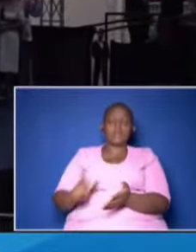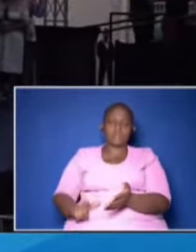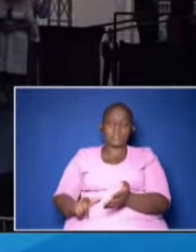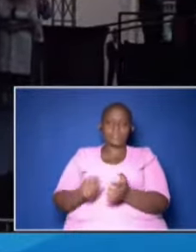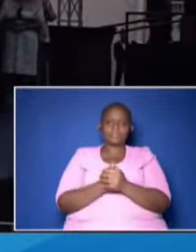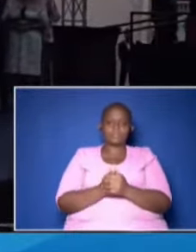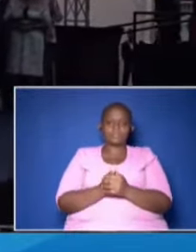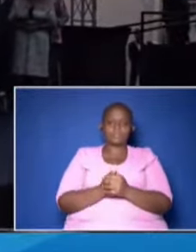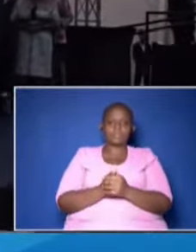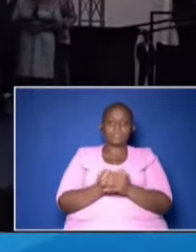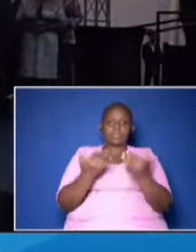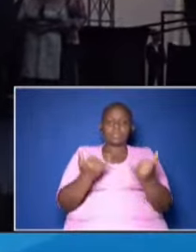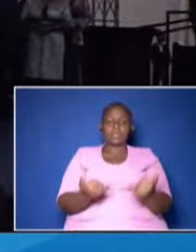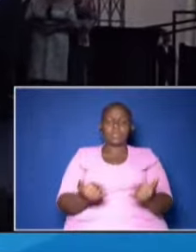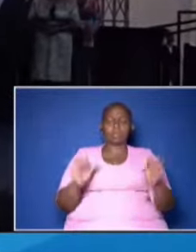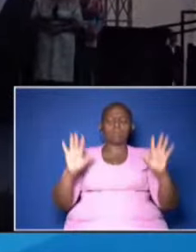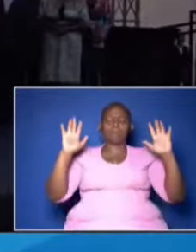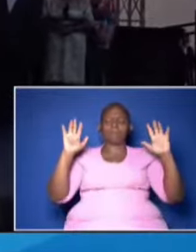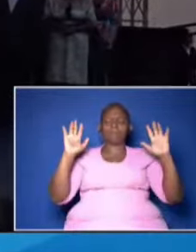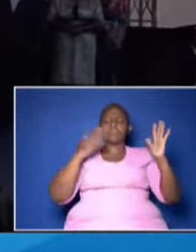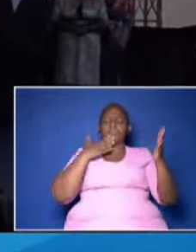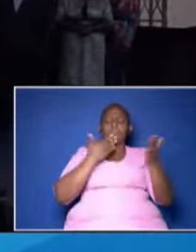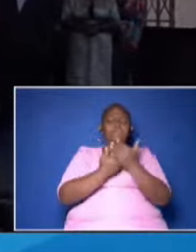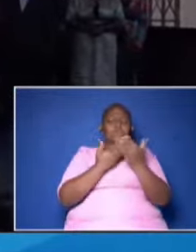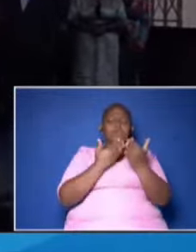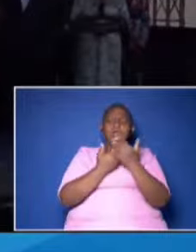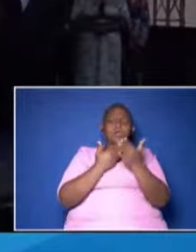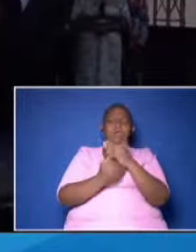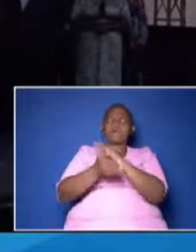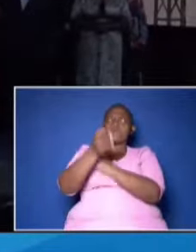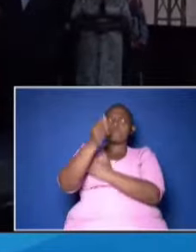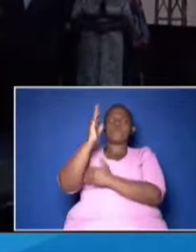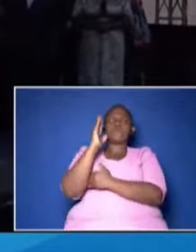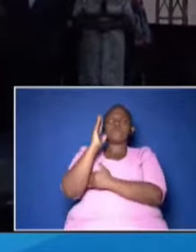President now let's lift our hands and thank